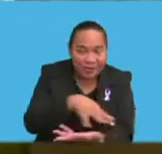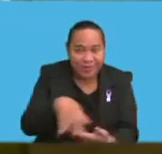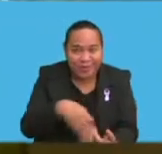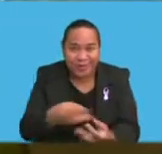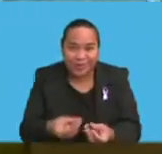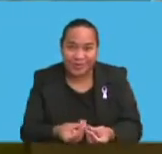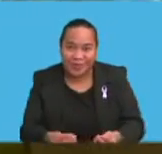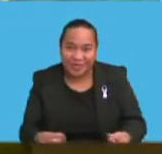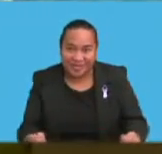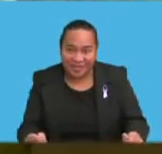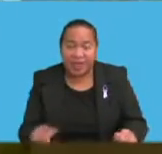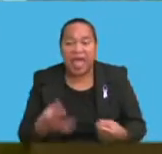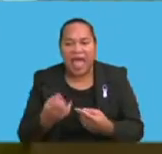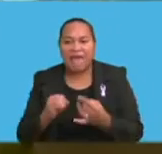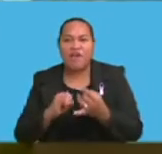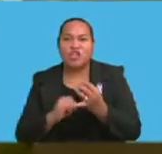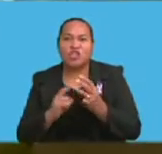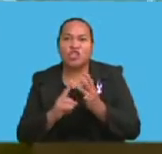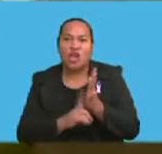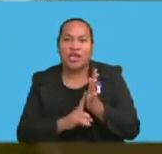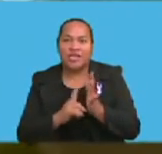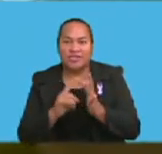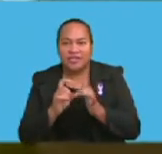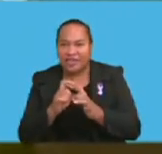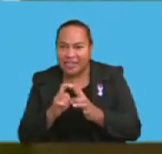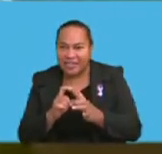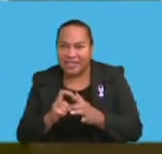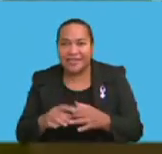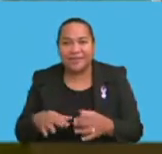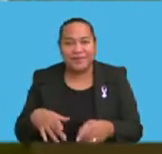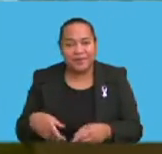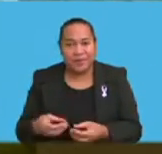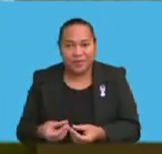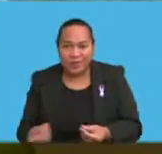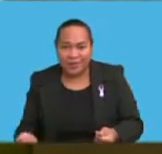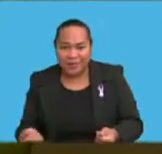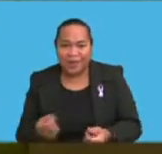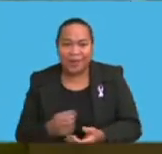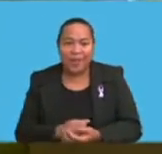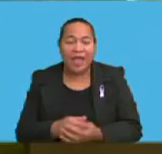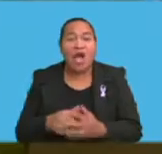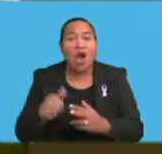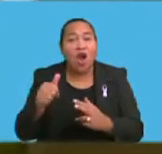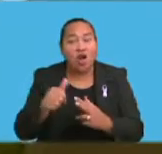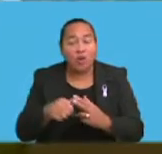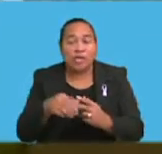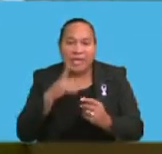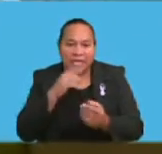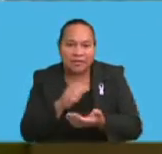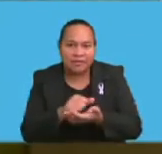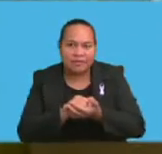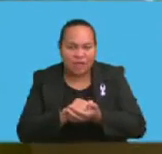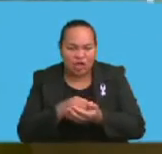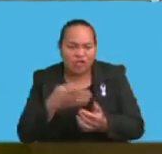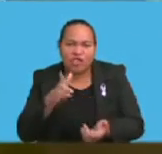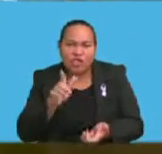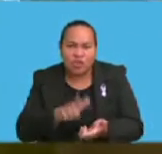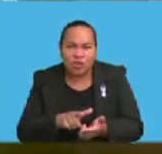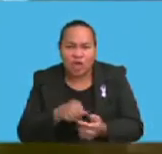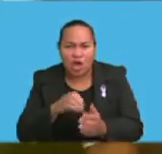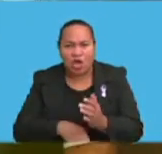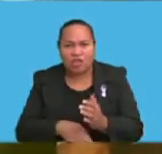utilize solid waste so that we can reduce our carbon footprints and of course reduce the cost of production as